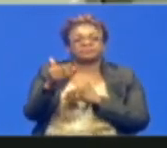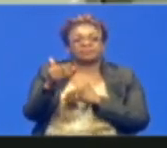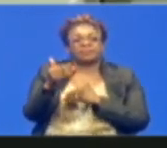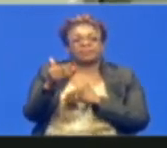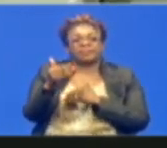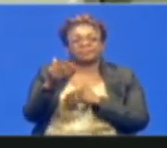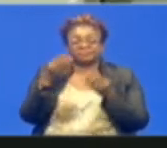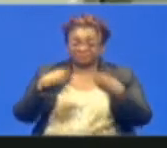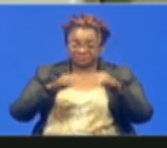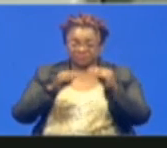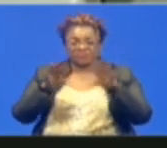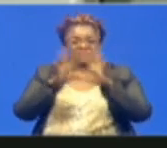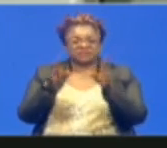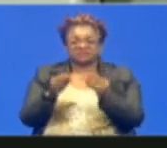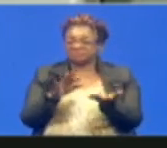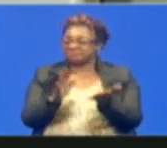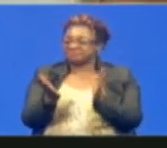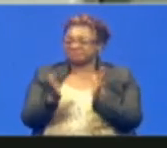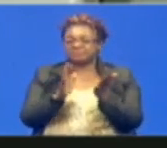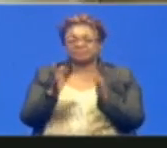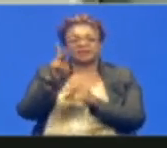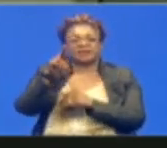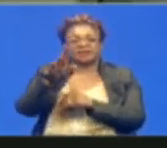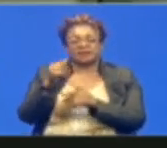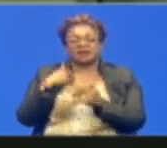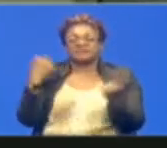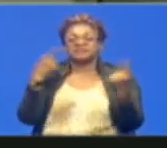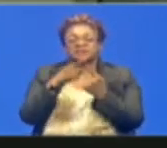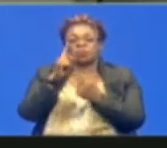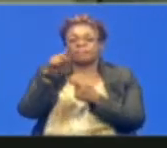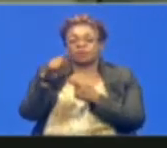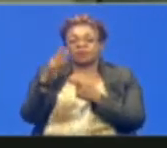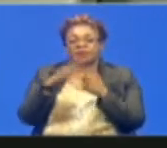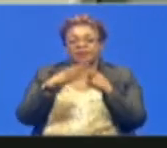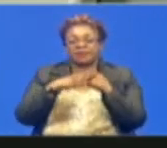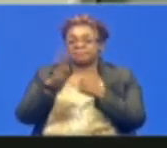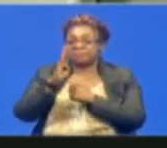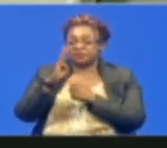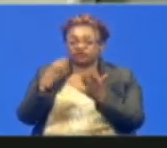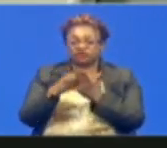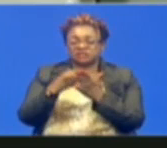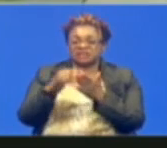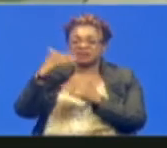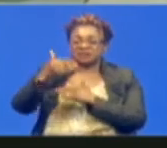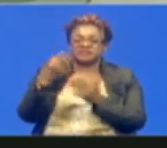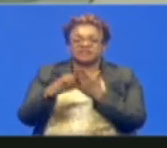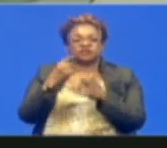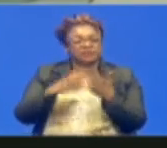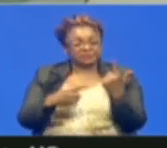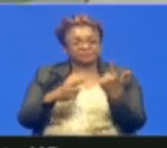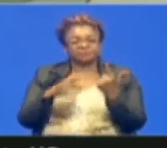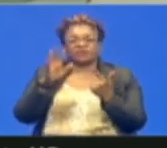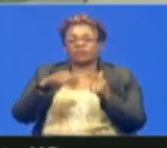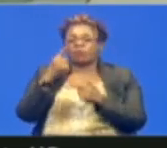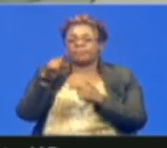According to the budget estimates, the Kenya Revenue Authority has a target of 1.9 billion shillings in the coming financial year, up from